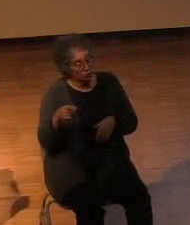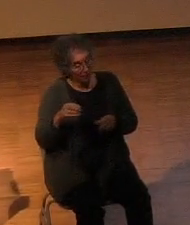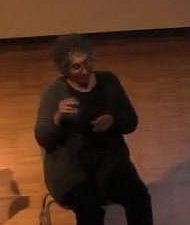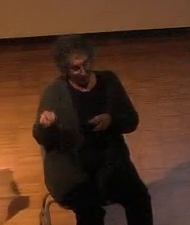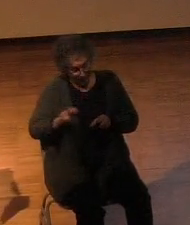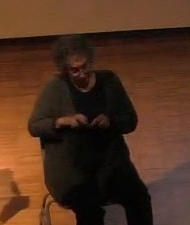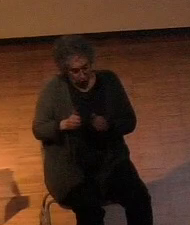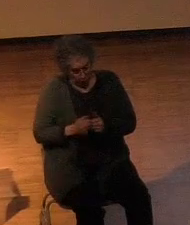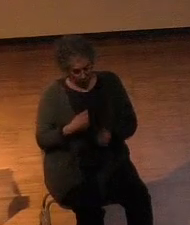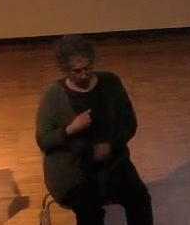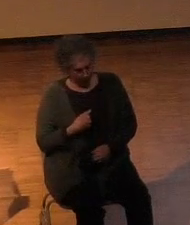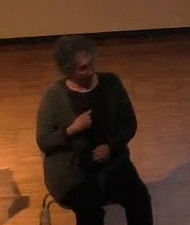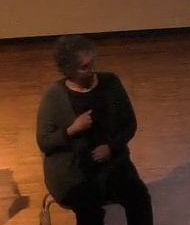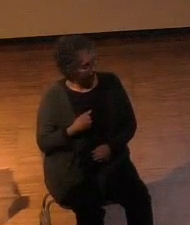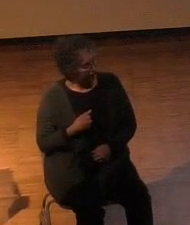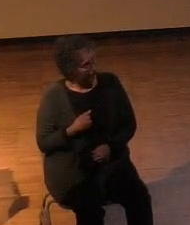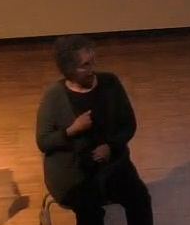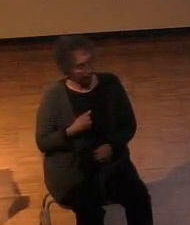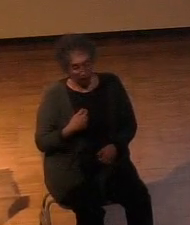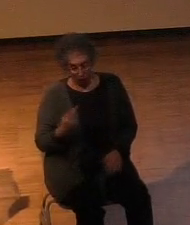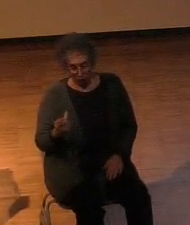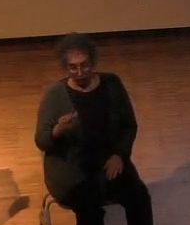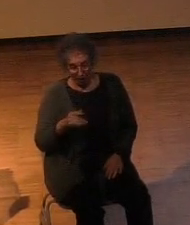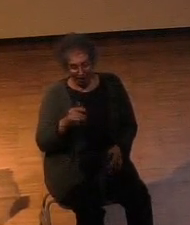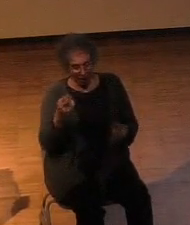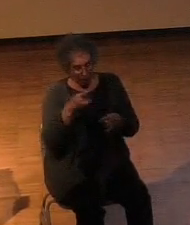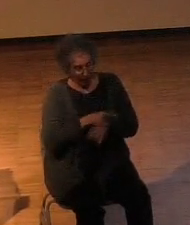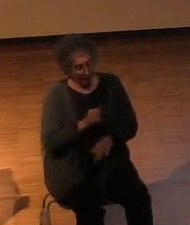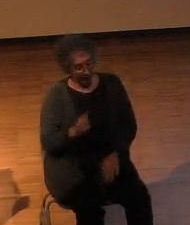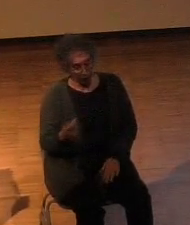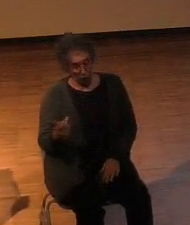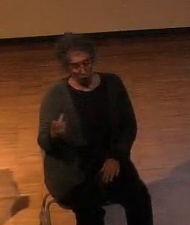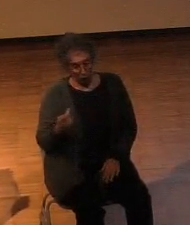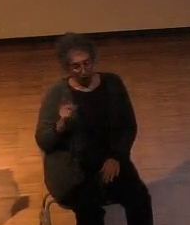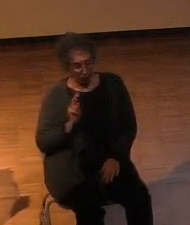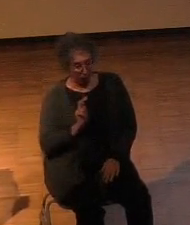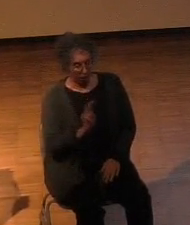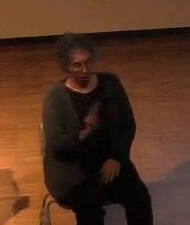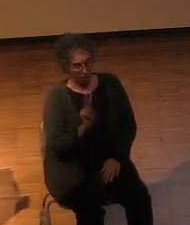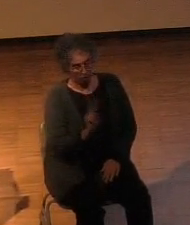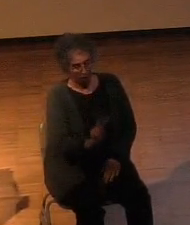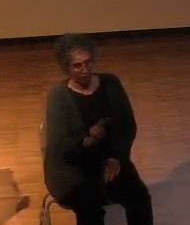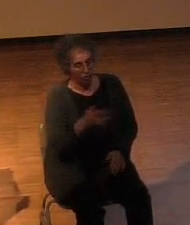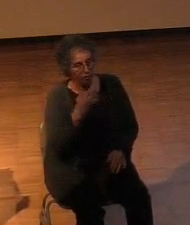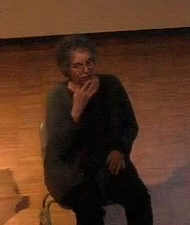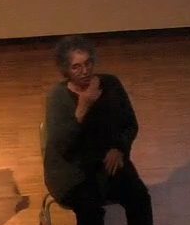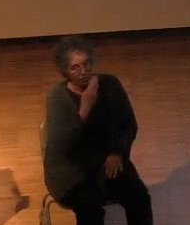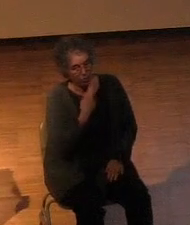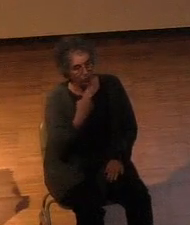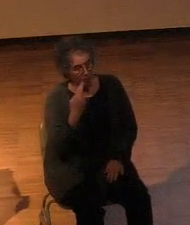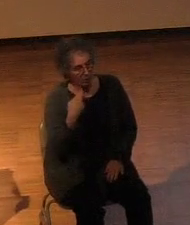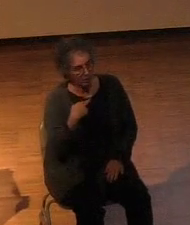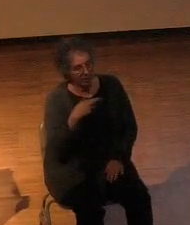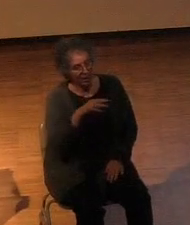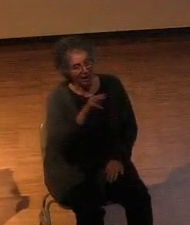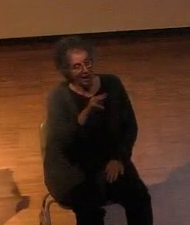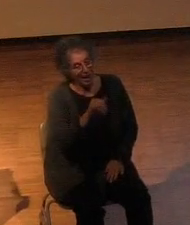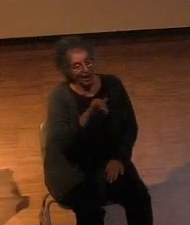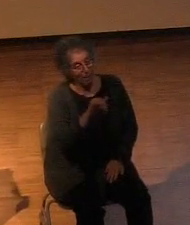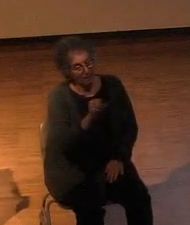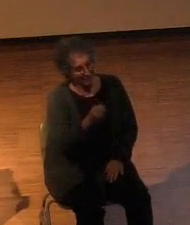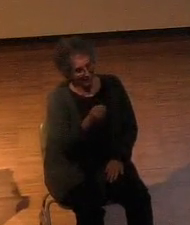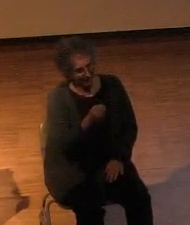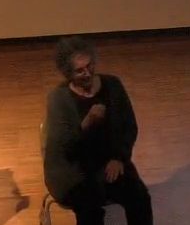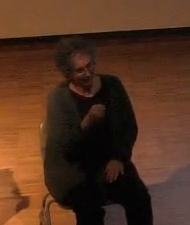with me. And ironically, we were on our way to her favorite restaurant here in this whole Sonoma County, and that's Amy's drive-thru, because